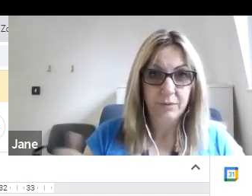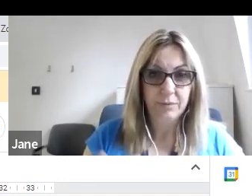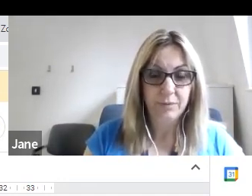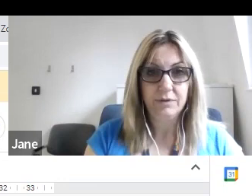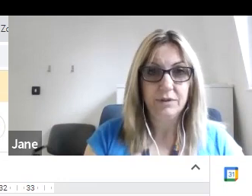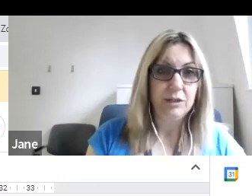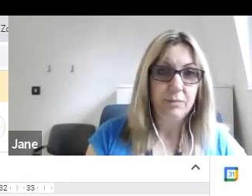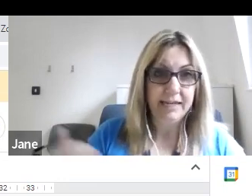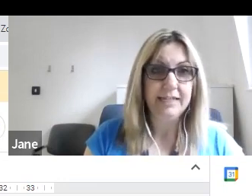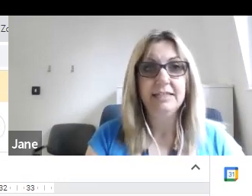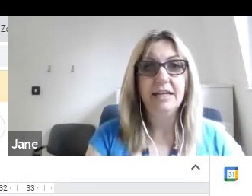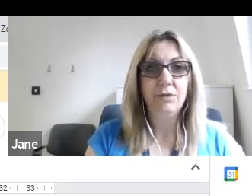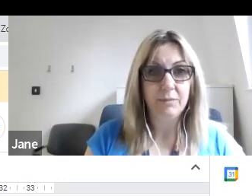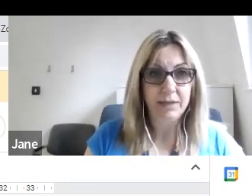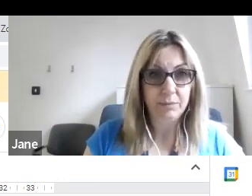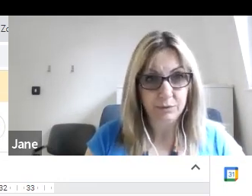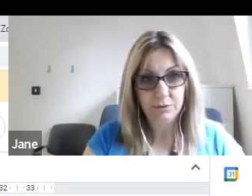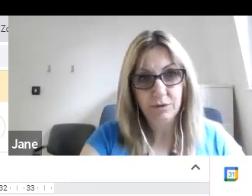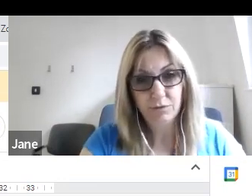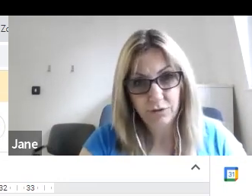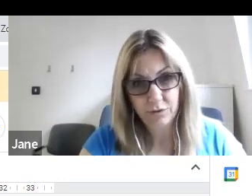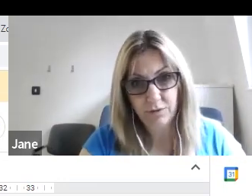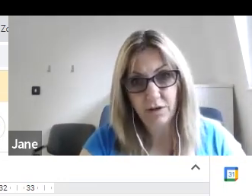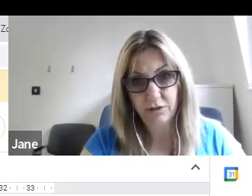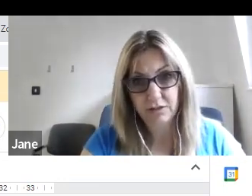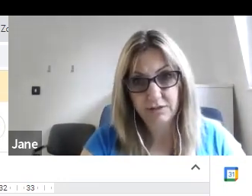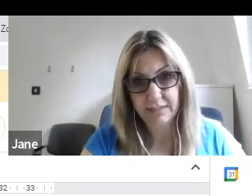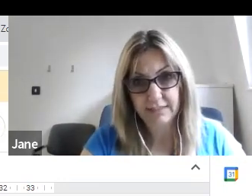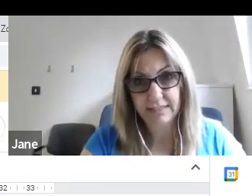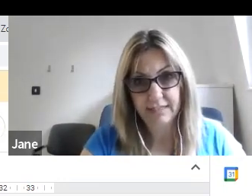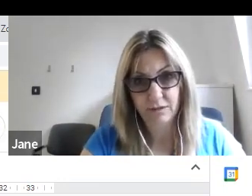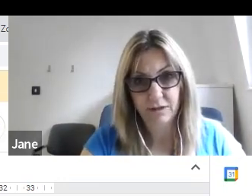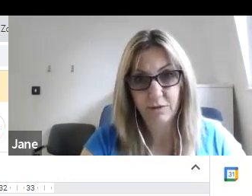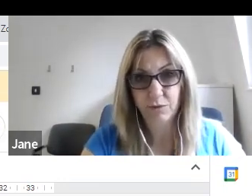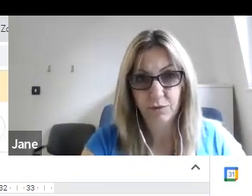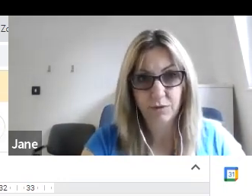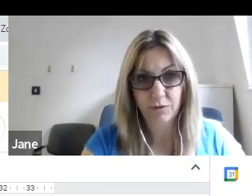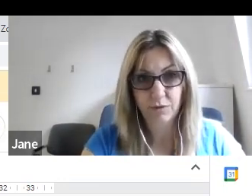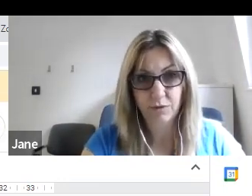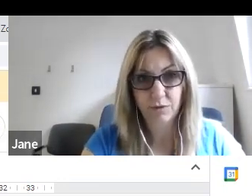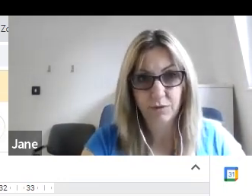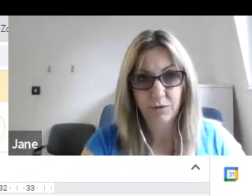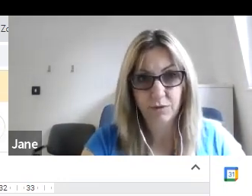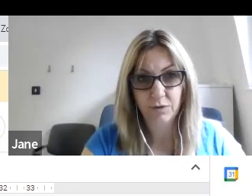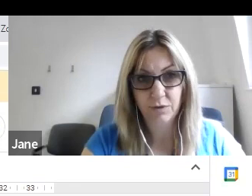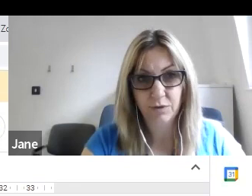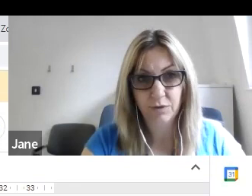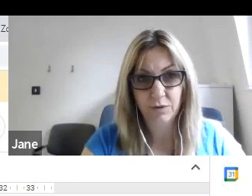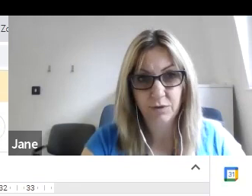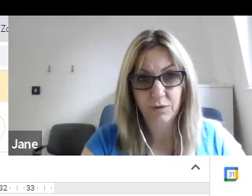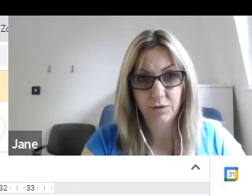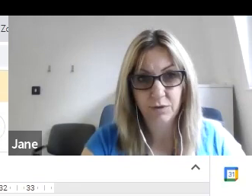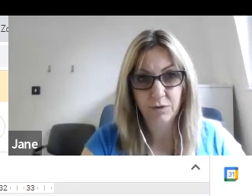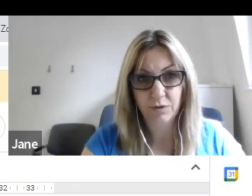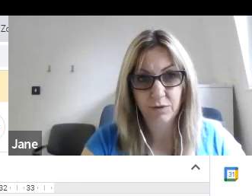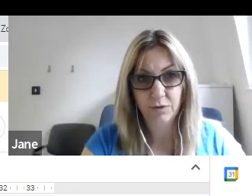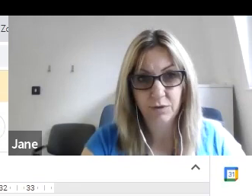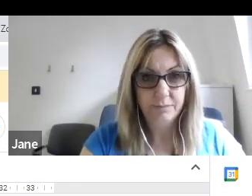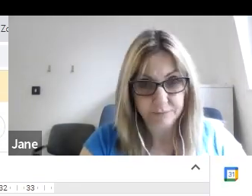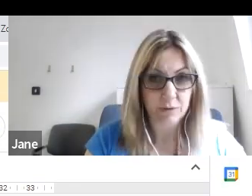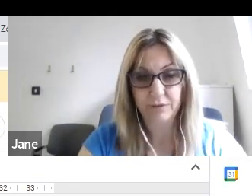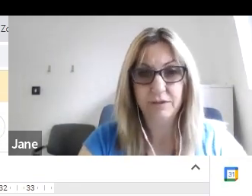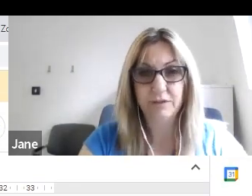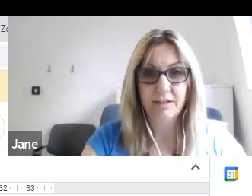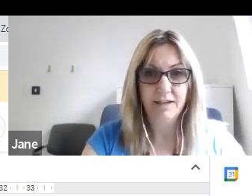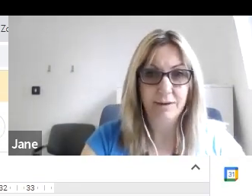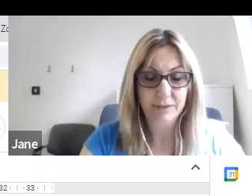service aims to help the GPs direct people through our services in a more